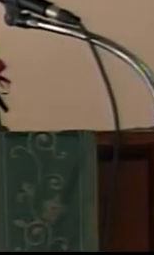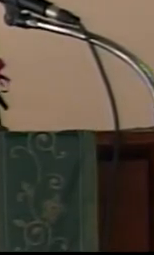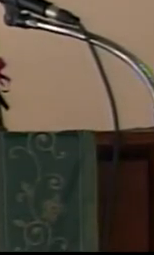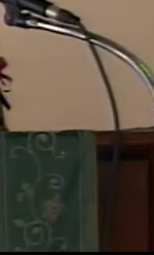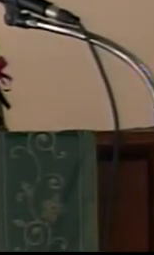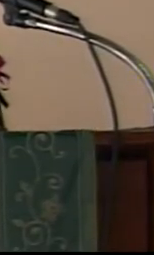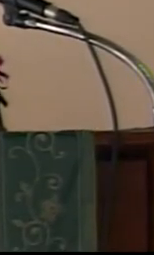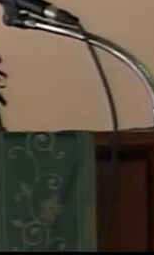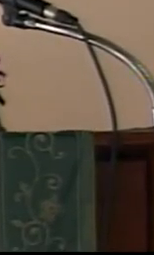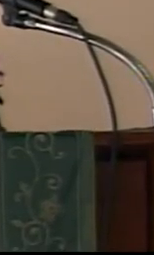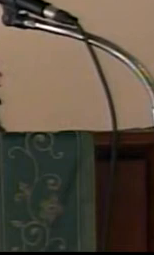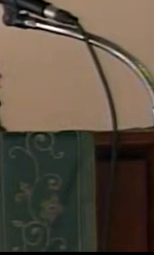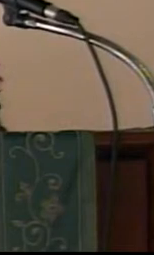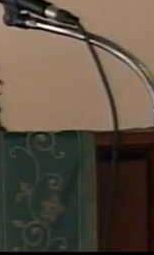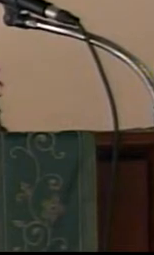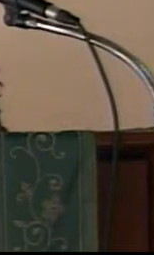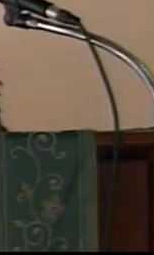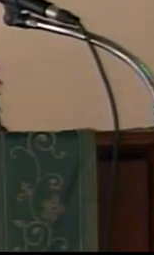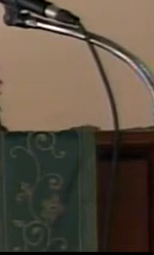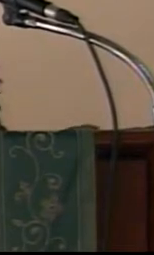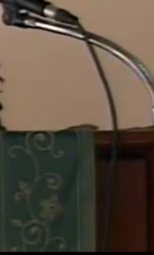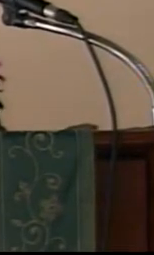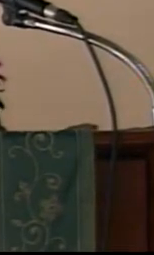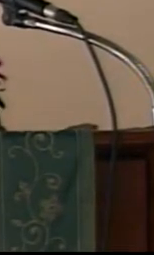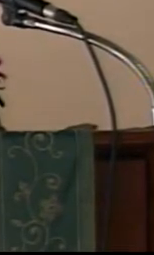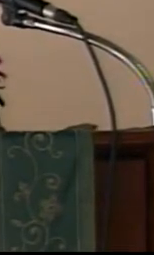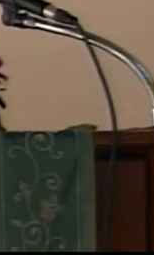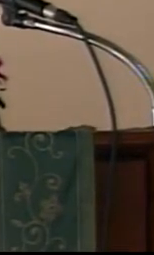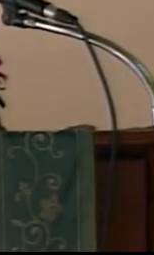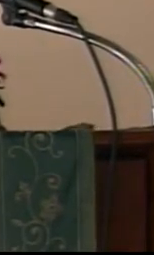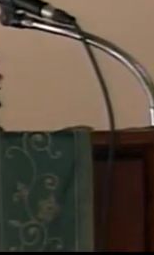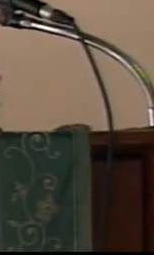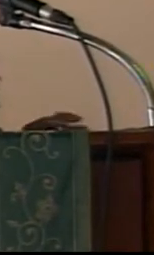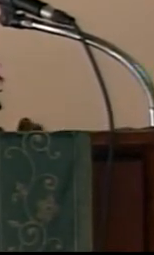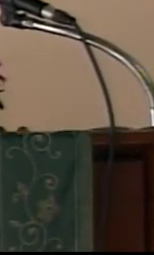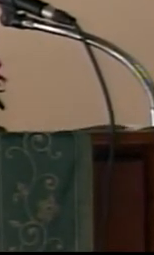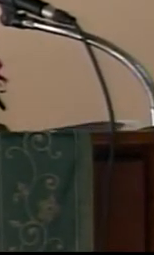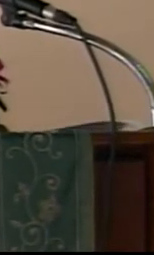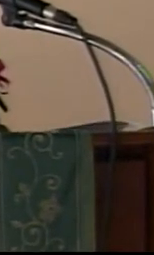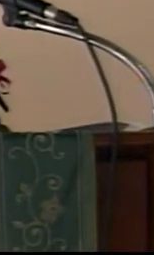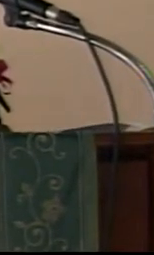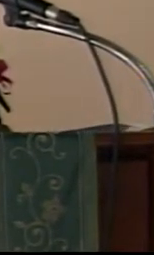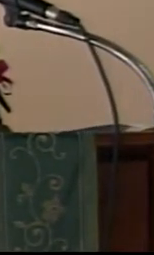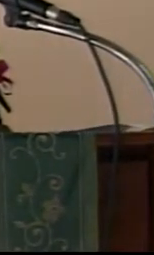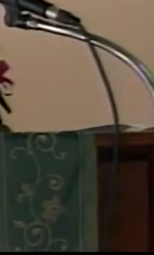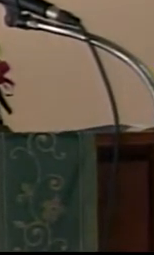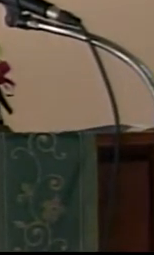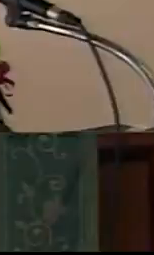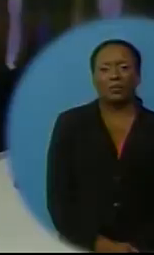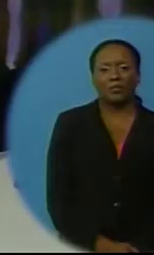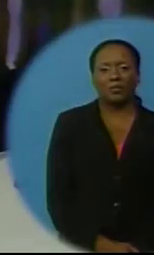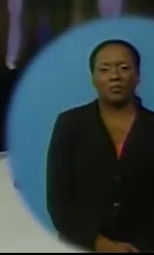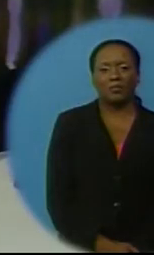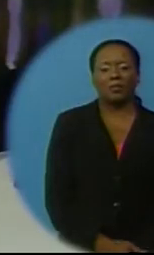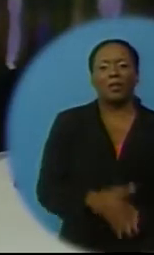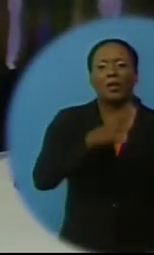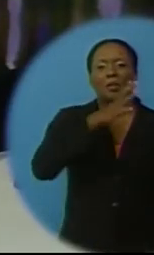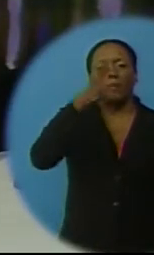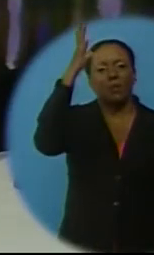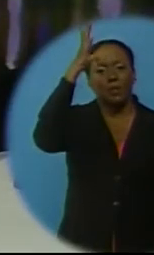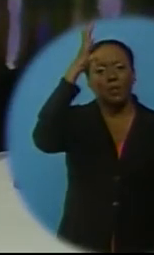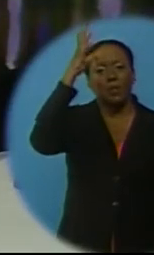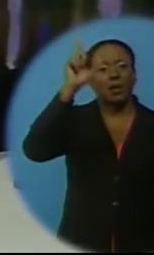good and have every intent to do harm. So I urge you to steer clear of them. Parents